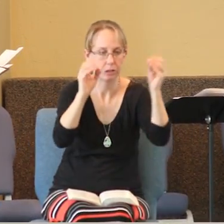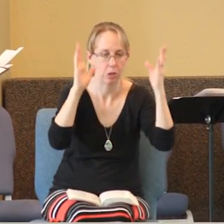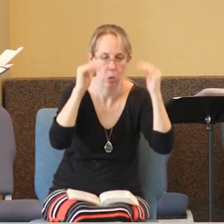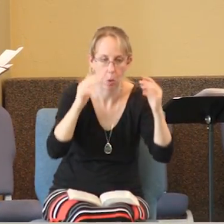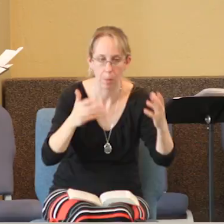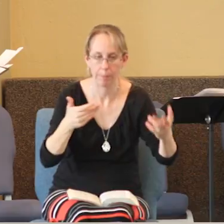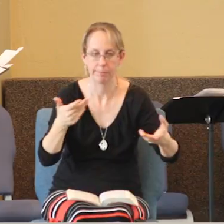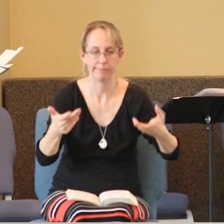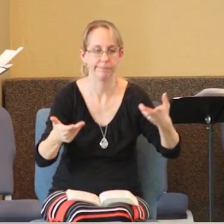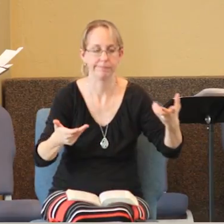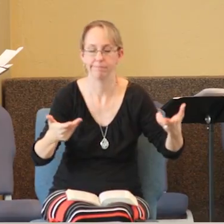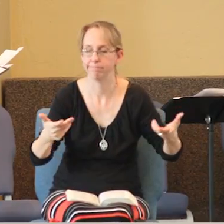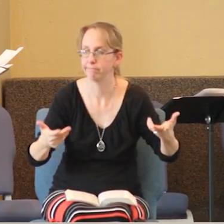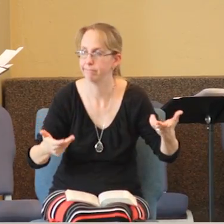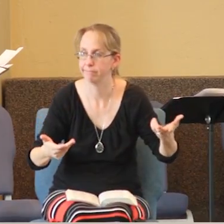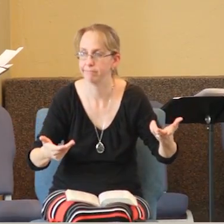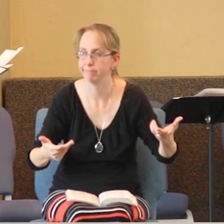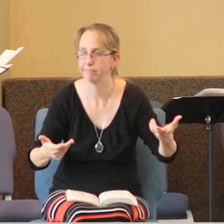Without hope.